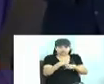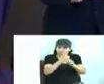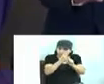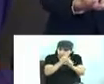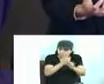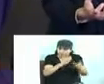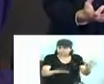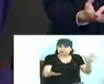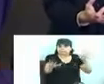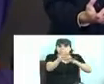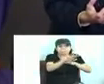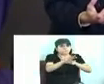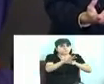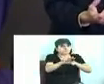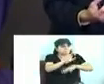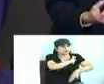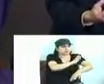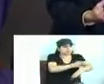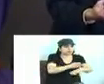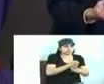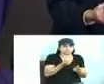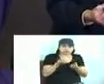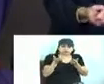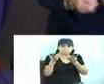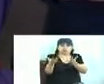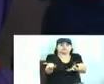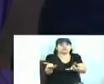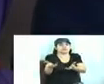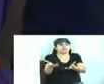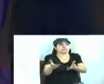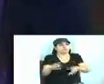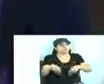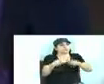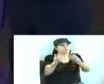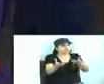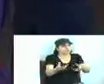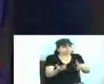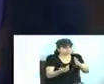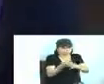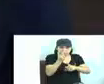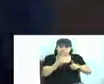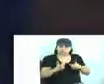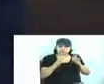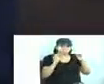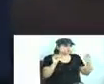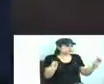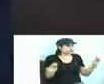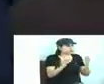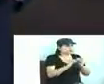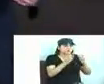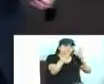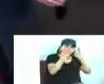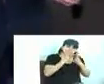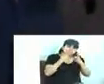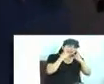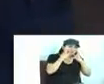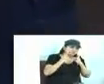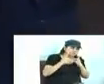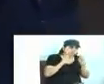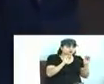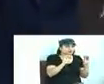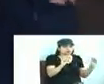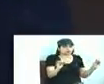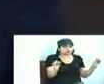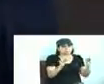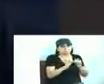us and giving new life each day. There is no more tears and no more sorrow. There is no more death and no